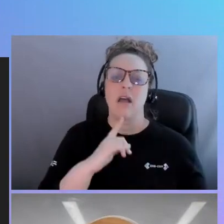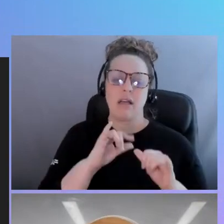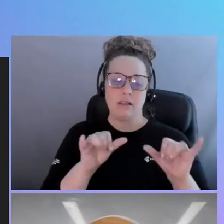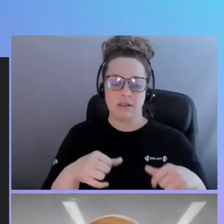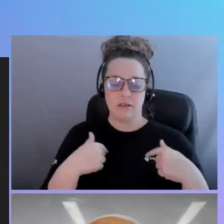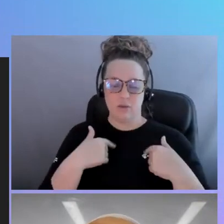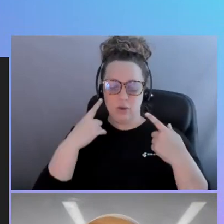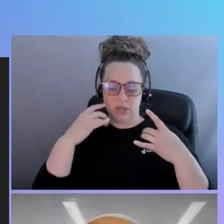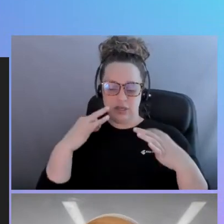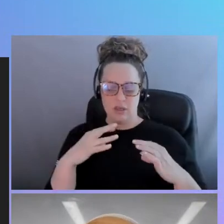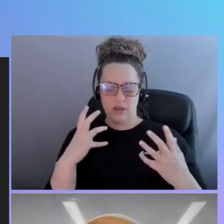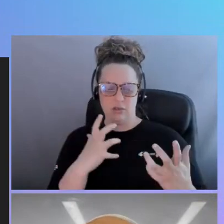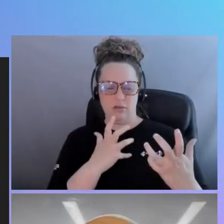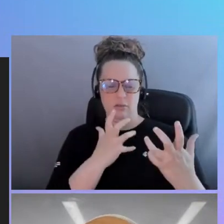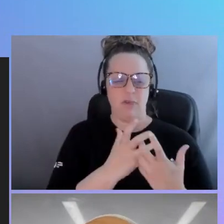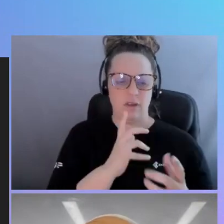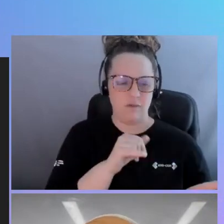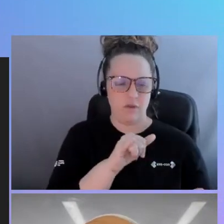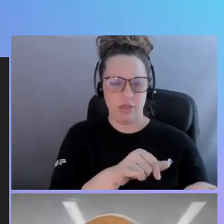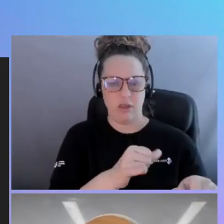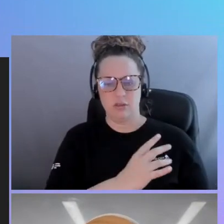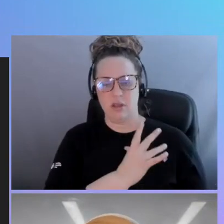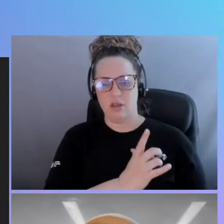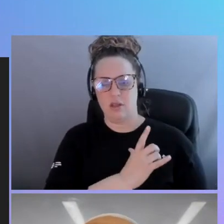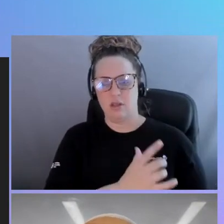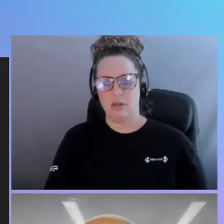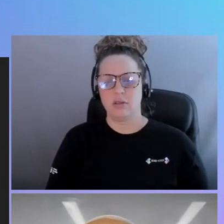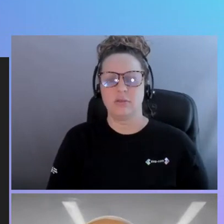what the right font size is for that style.